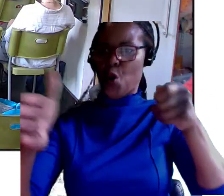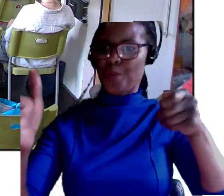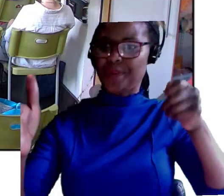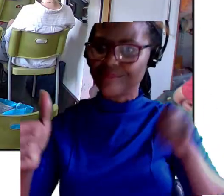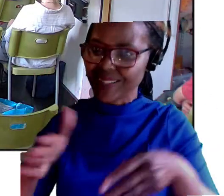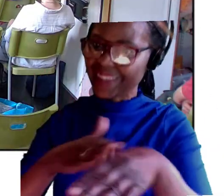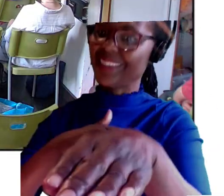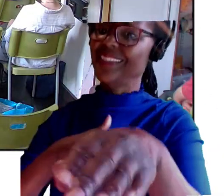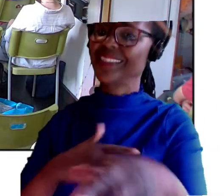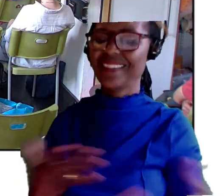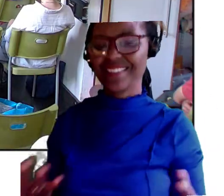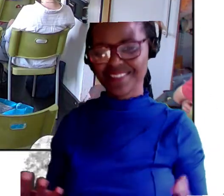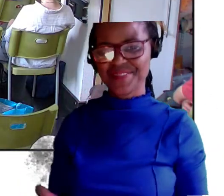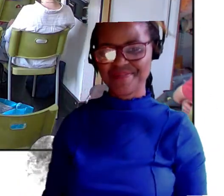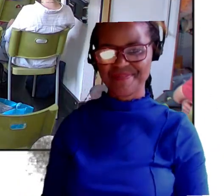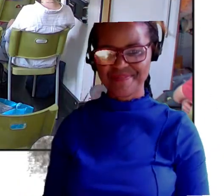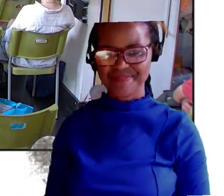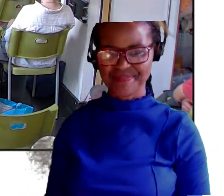got one more.